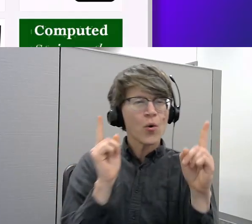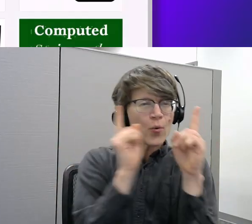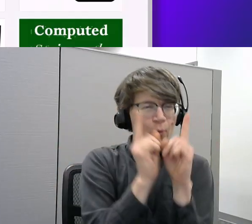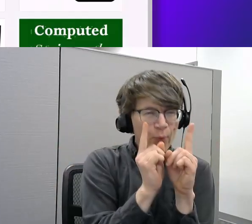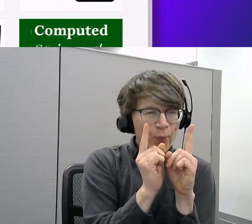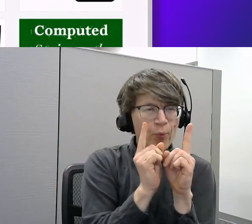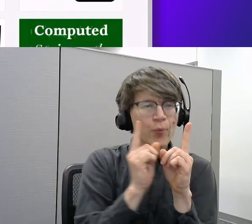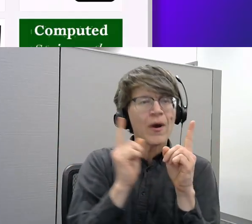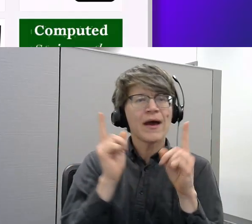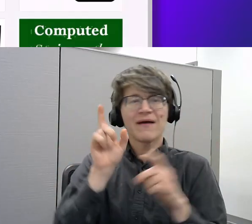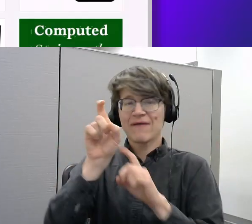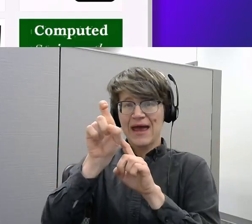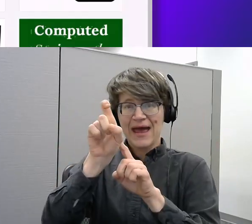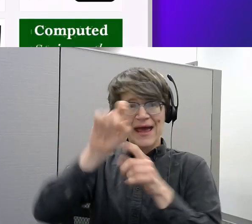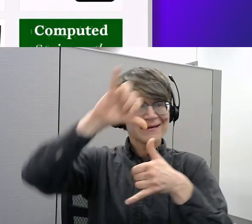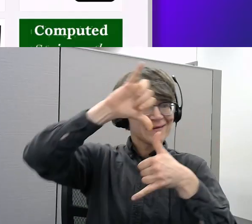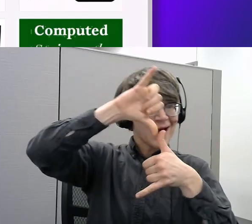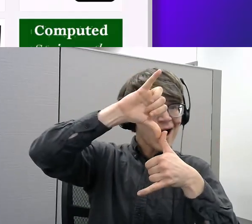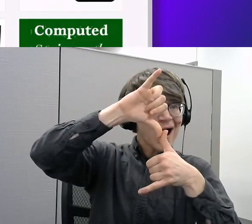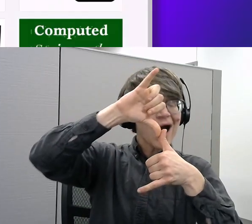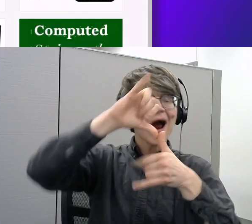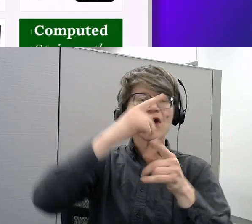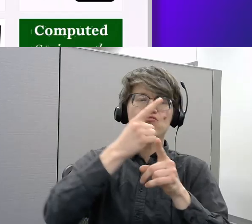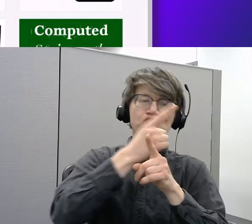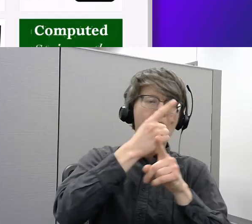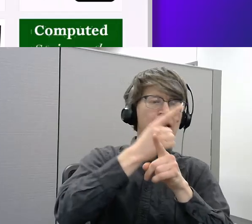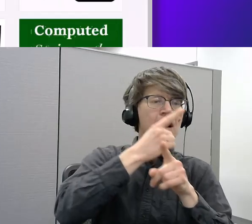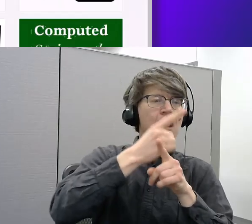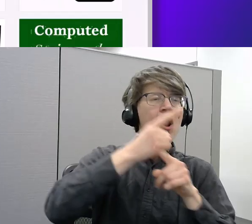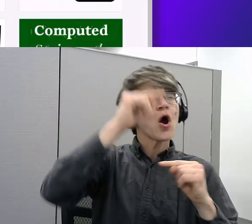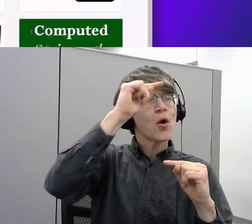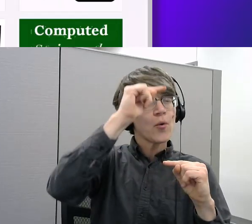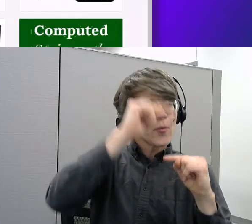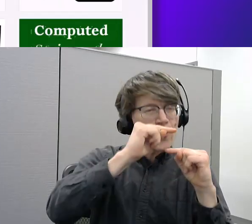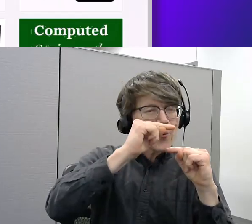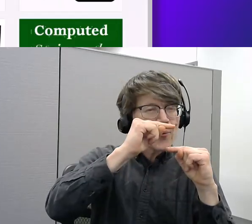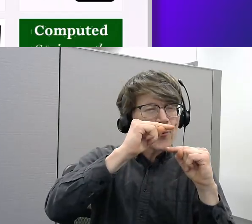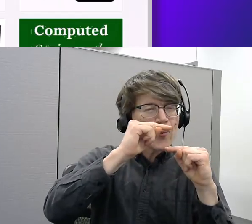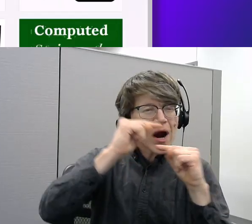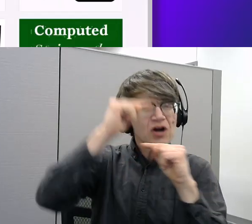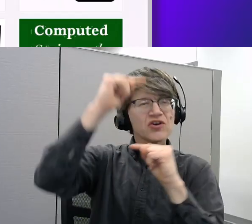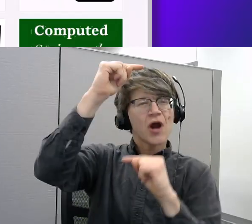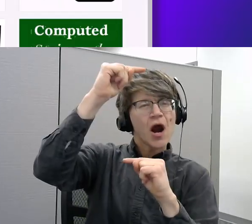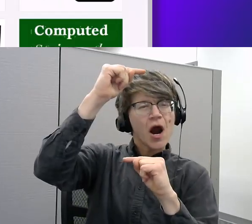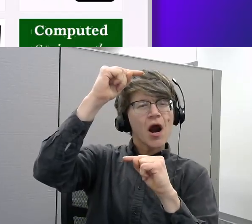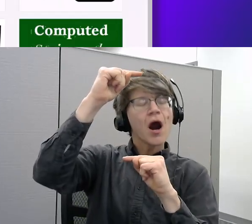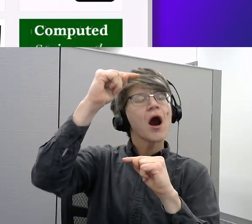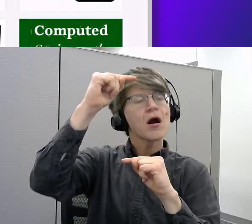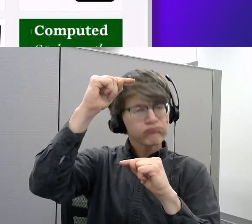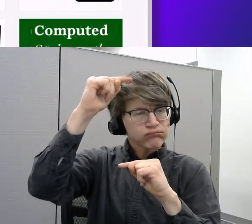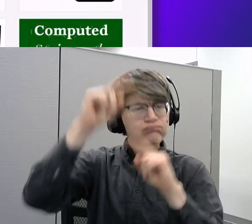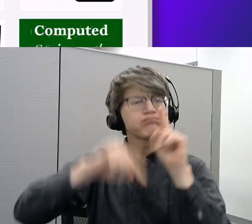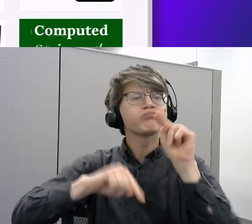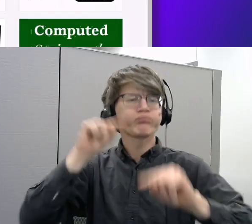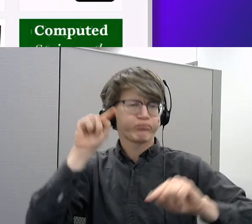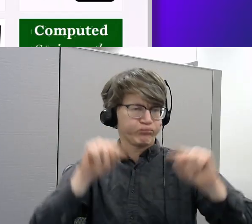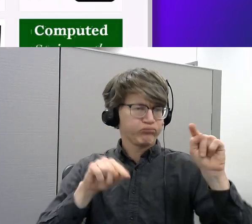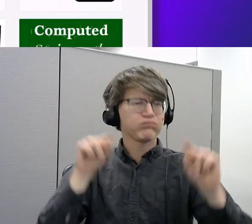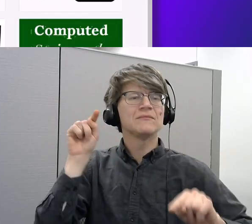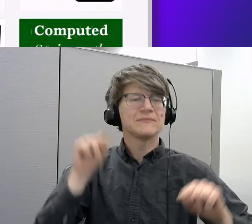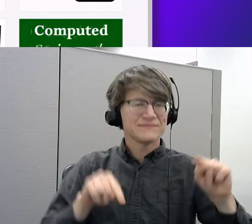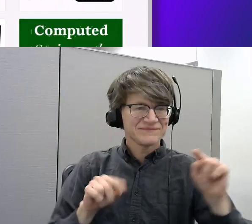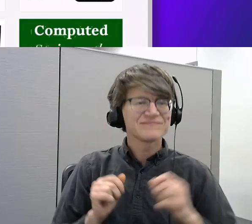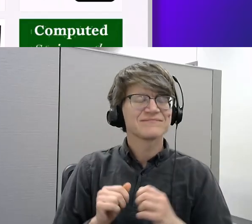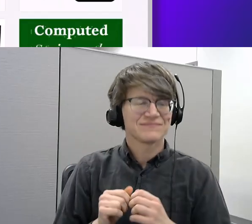where you have a regular X height and a small X height or a large X height, and these oftentimes have to do a little bit with ascenders